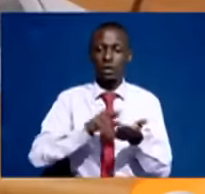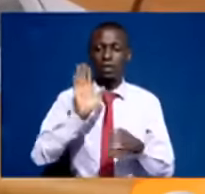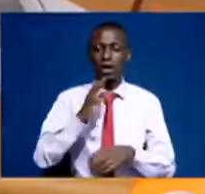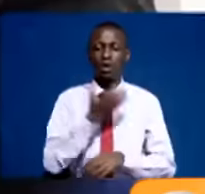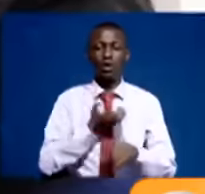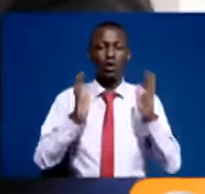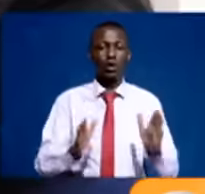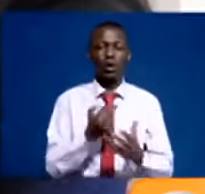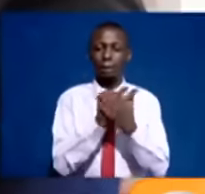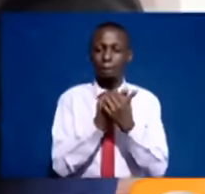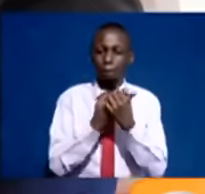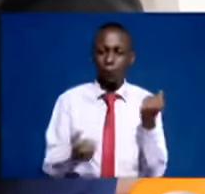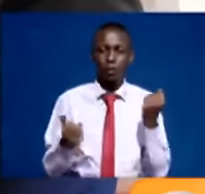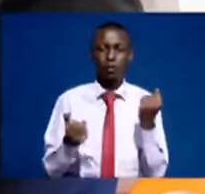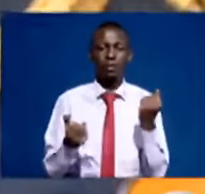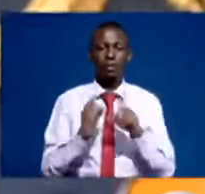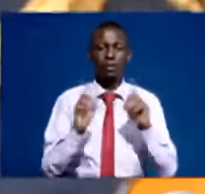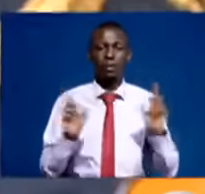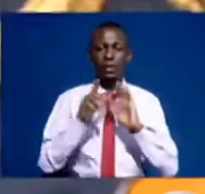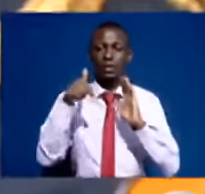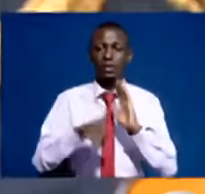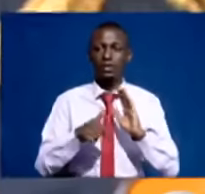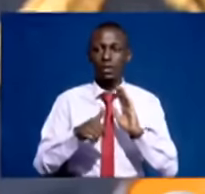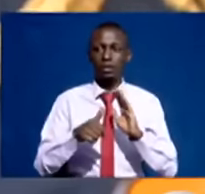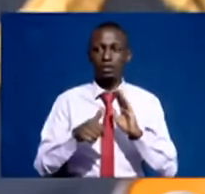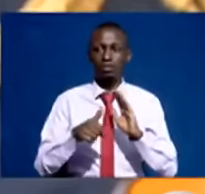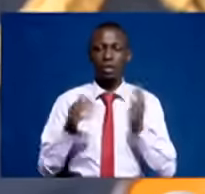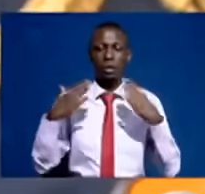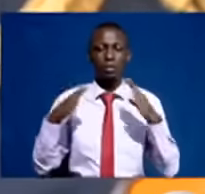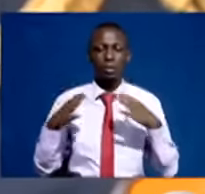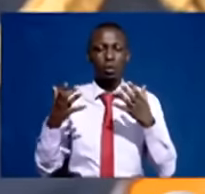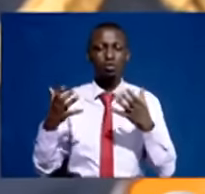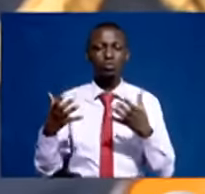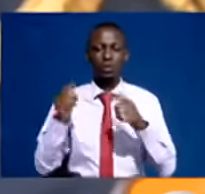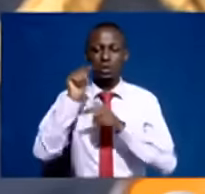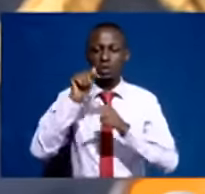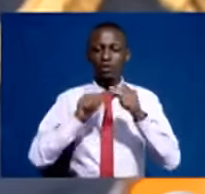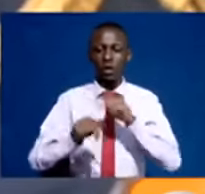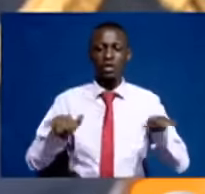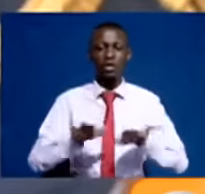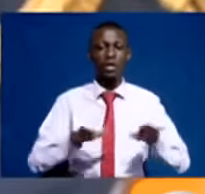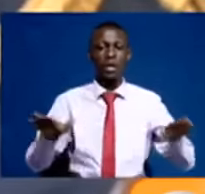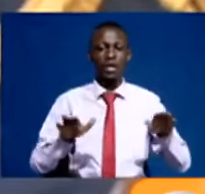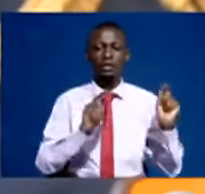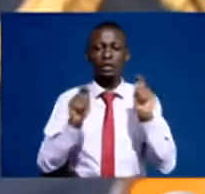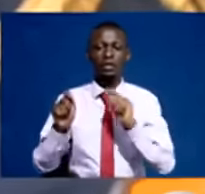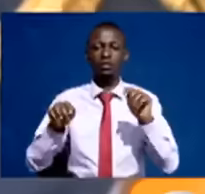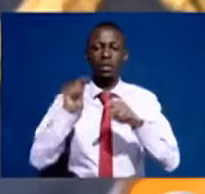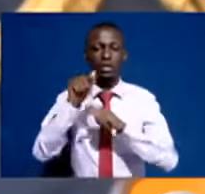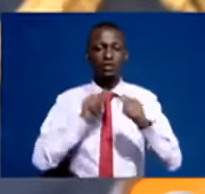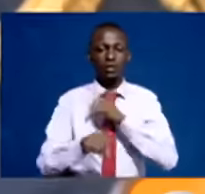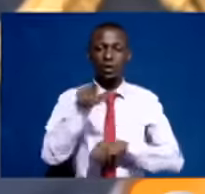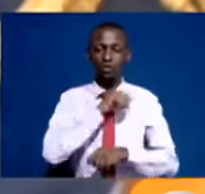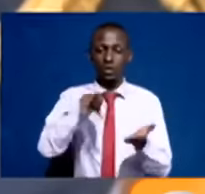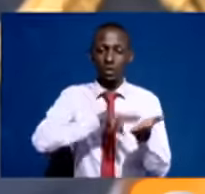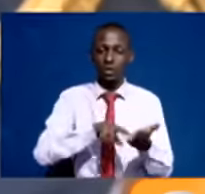joint proprietors. However, later, parties divided the land and transferred the subdivision, which were registered and